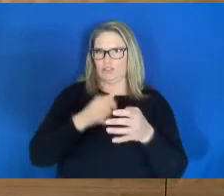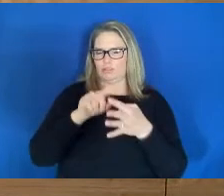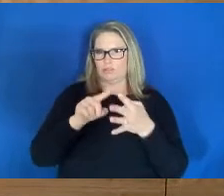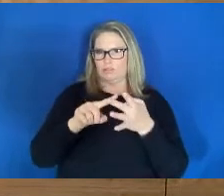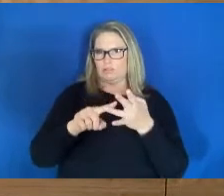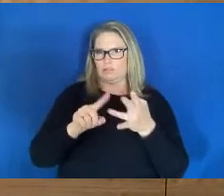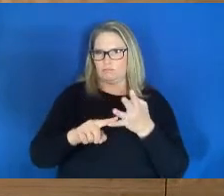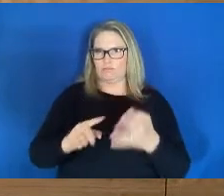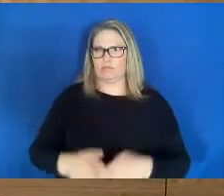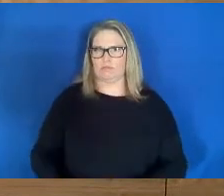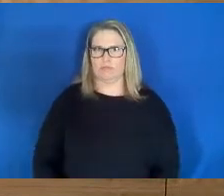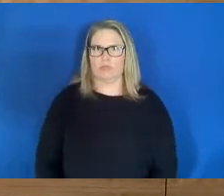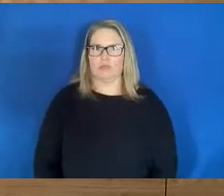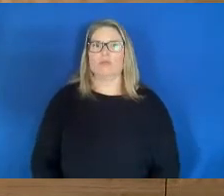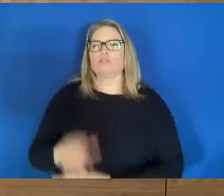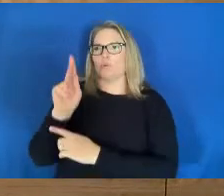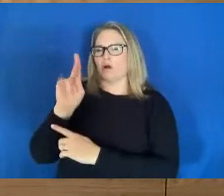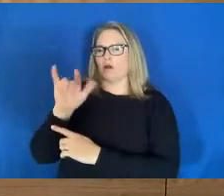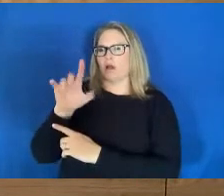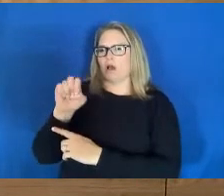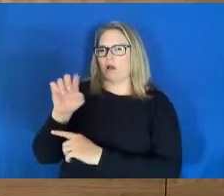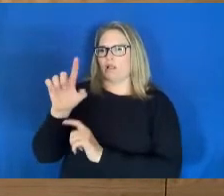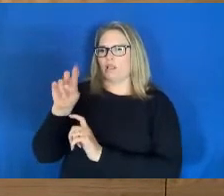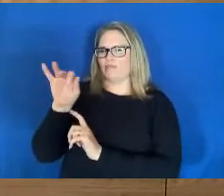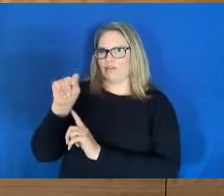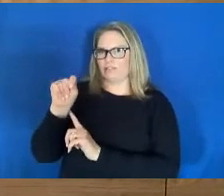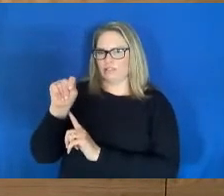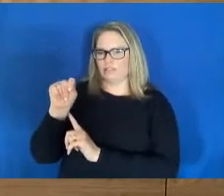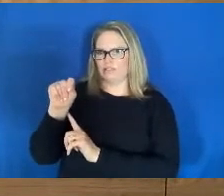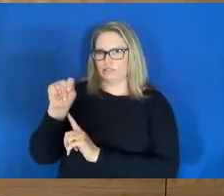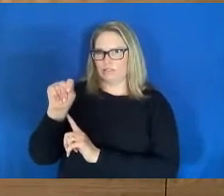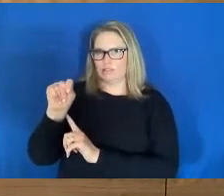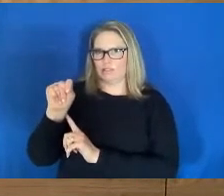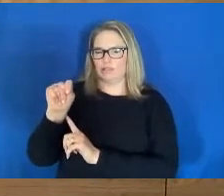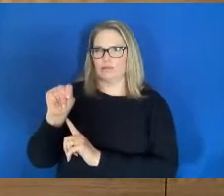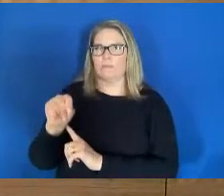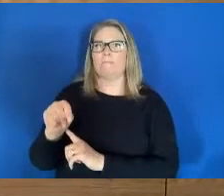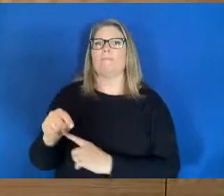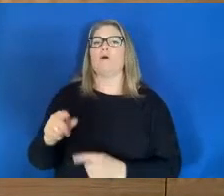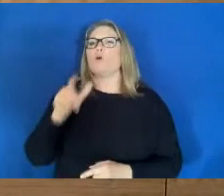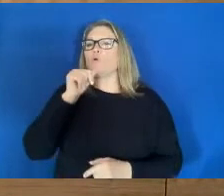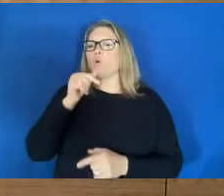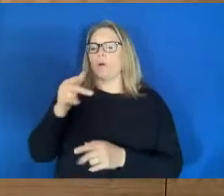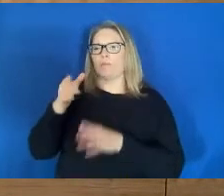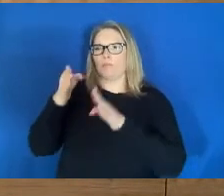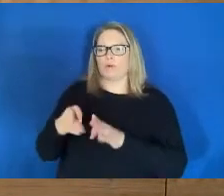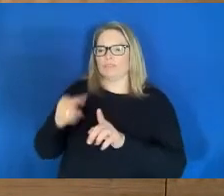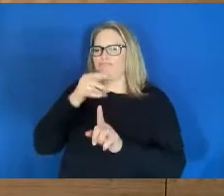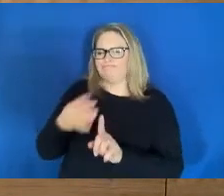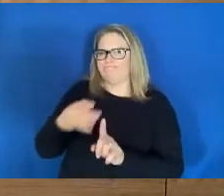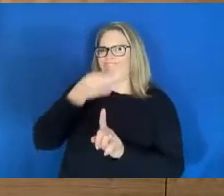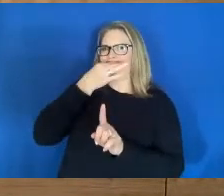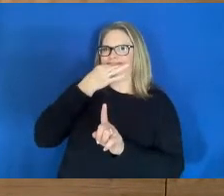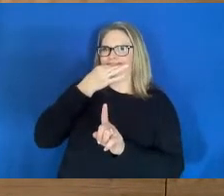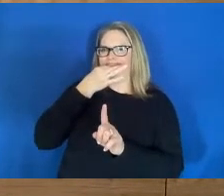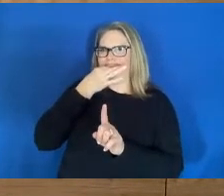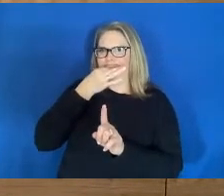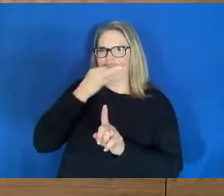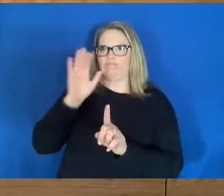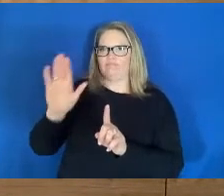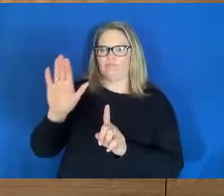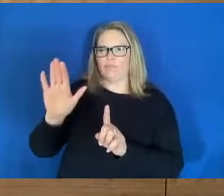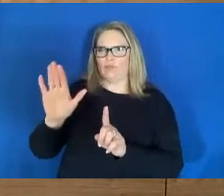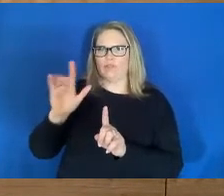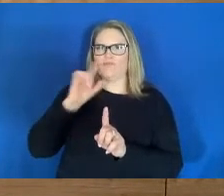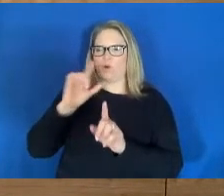NBMO Director Kyle Levitt, Jill Mapia, Warning Preparedness Meteorologist and at Environment and Climate